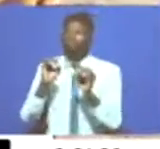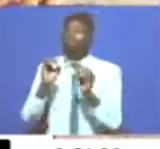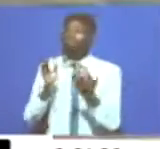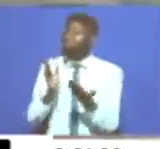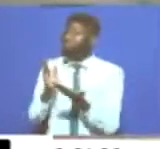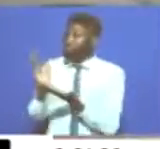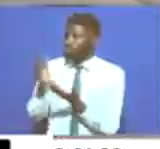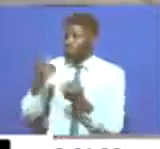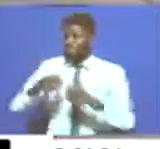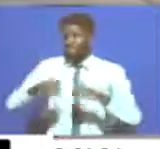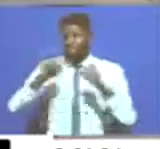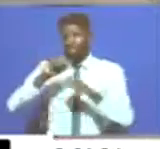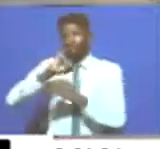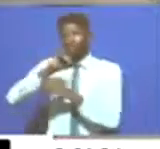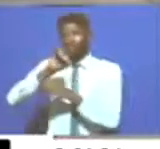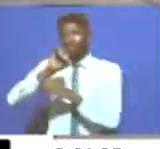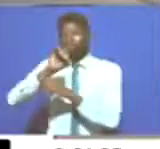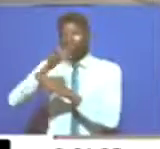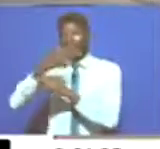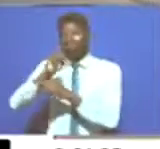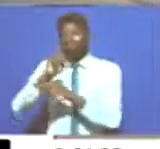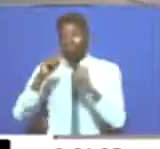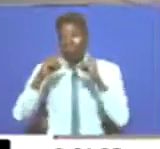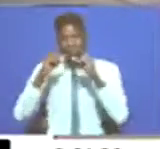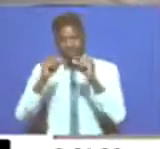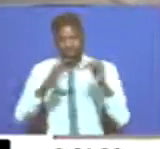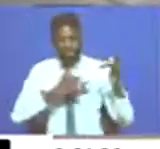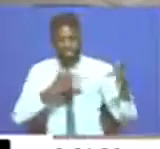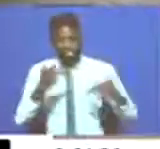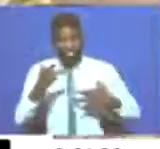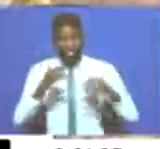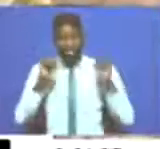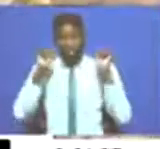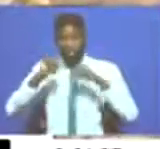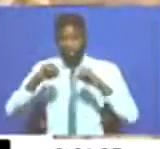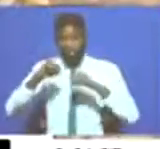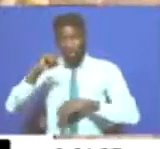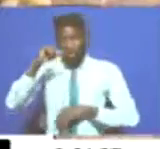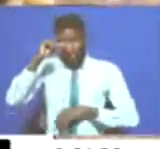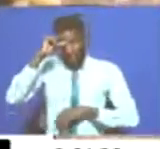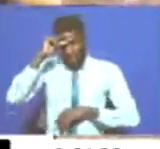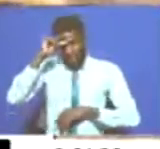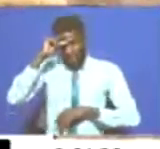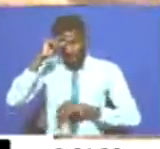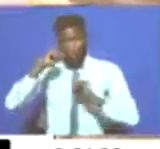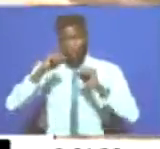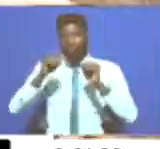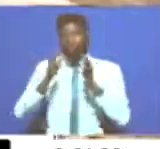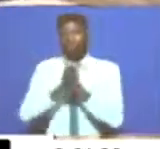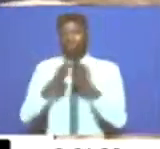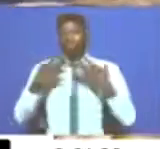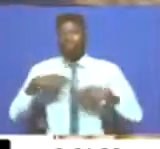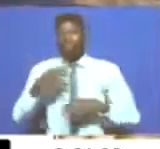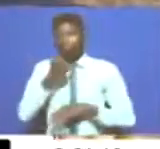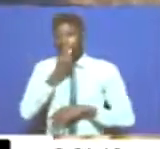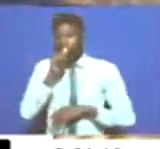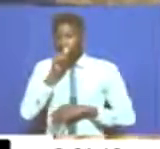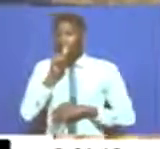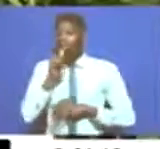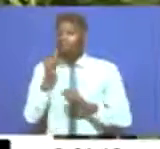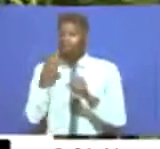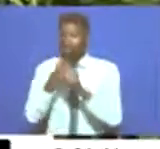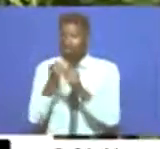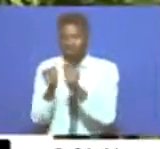Burugo has, however, expressed concern of a possible collusion of government officials and private individuals to fleece government of its